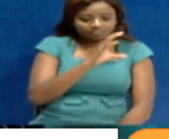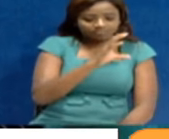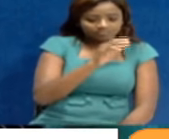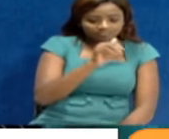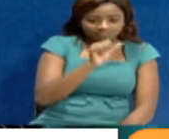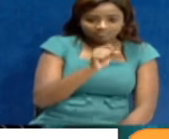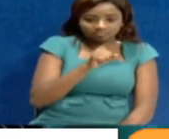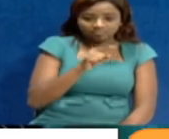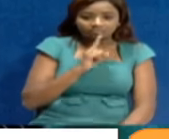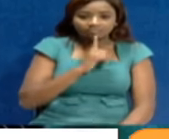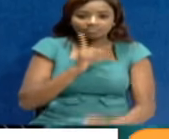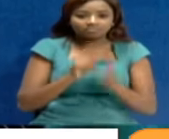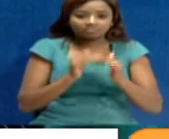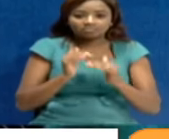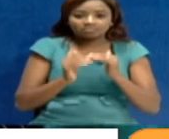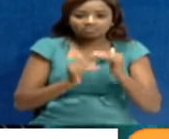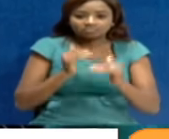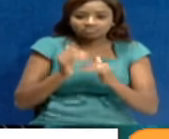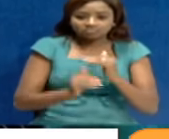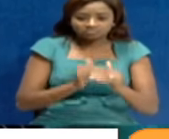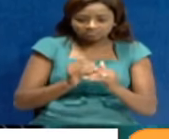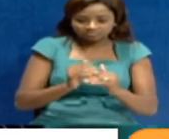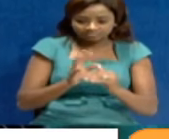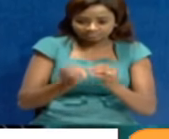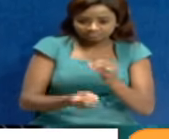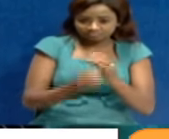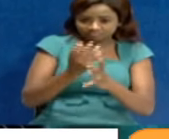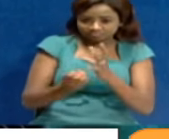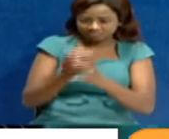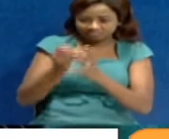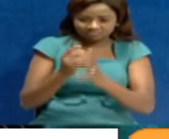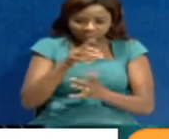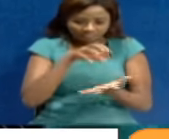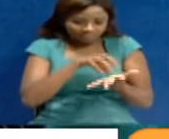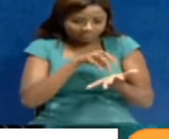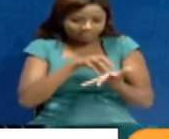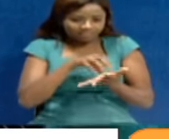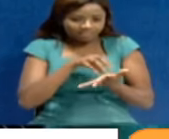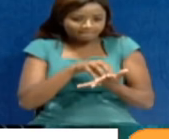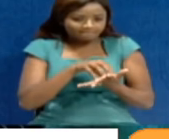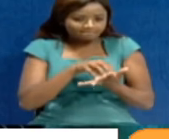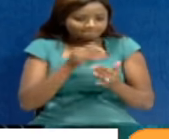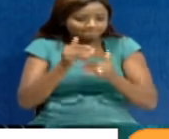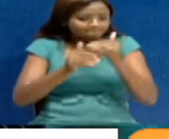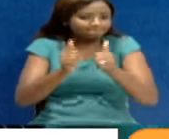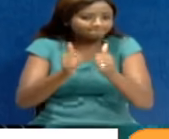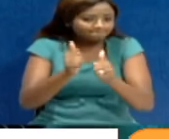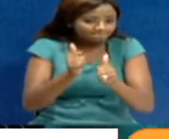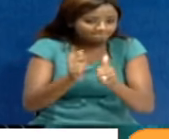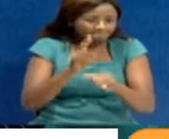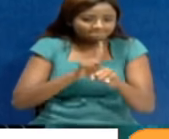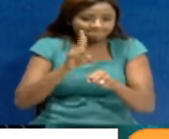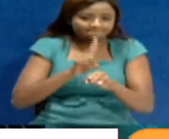of the procedure of establishing those offices, creation of those offices, and again, the procedure that was